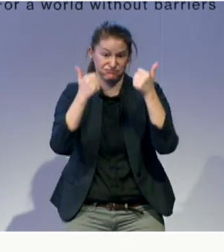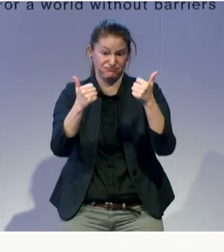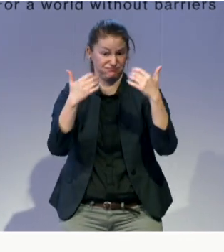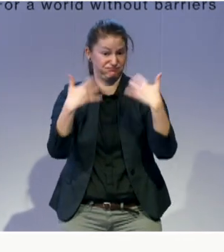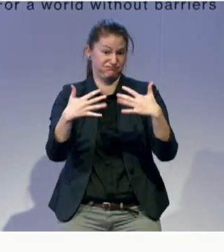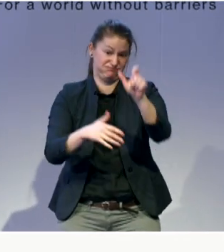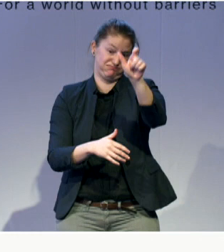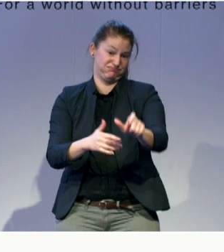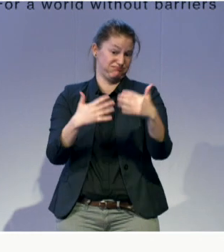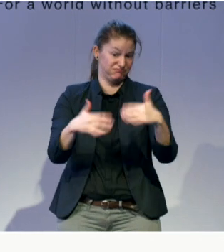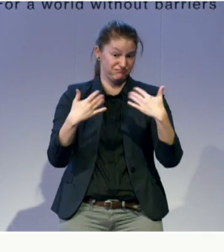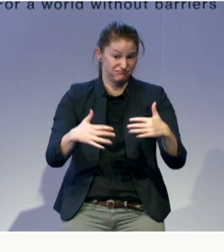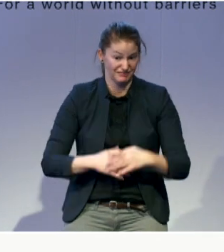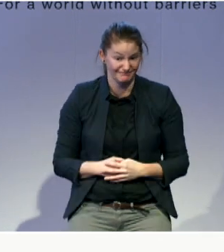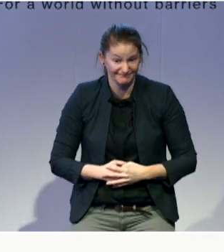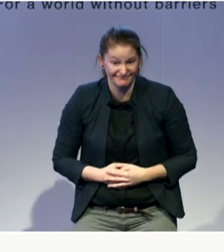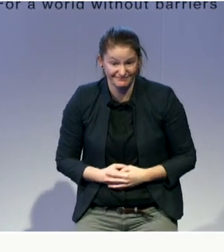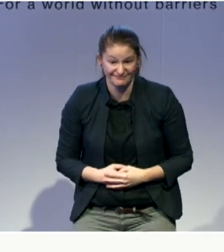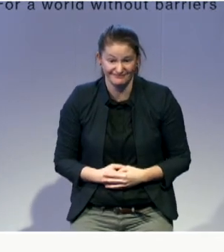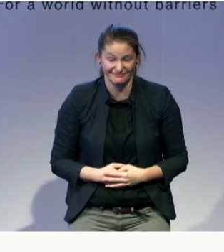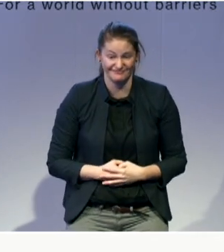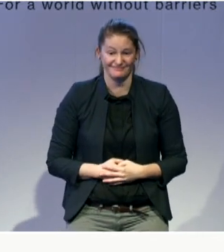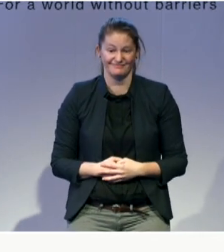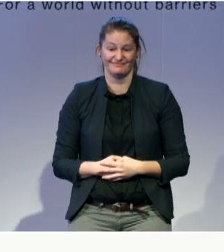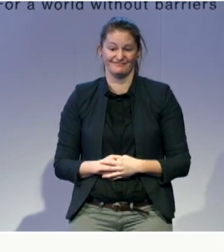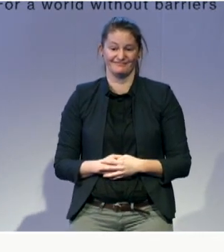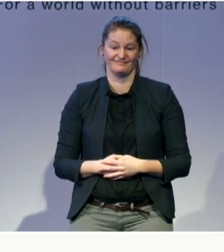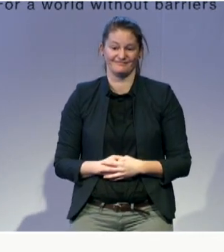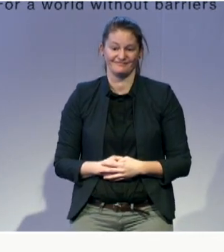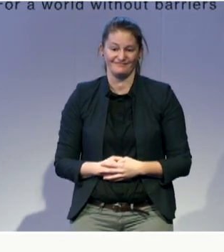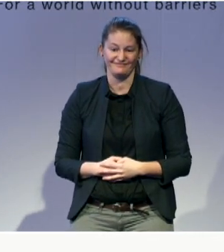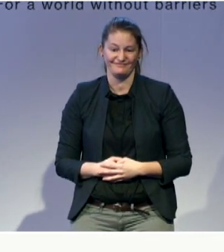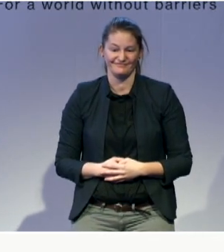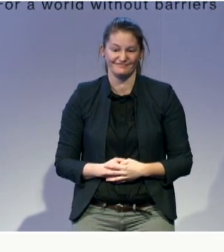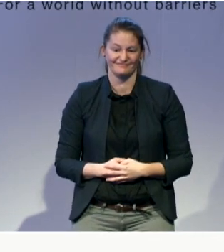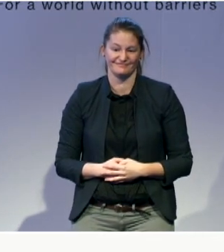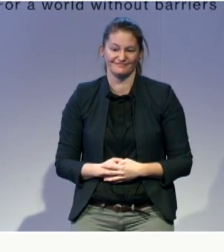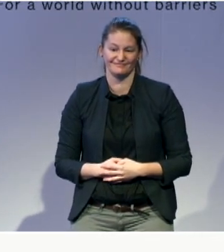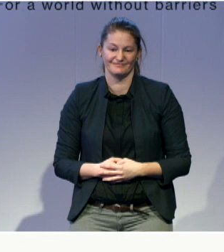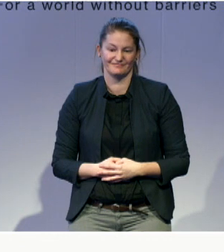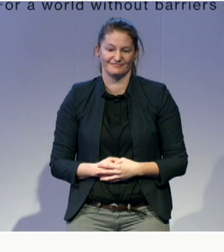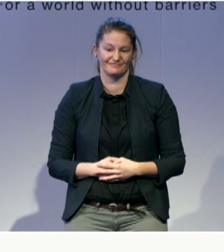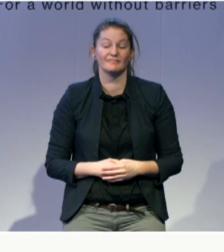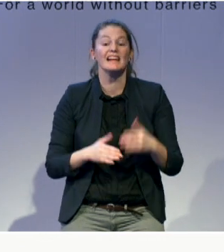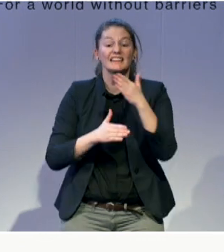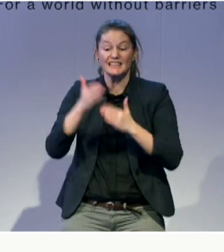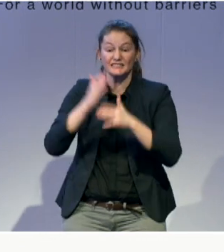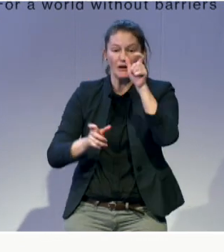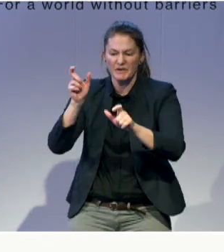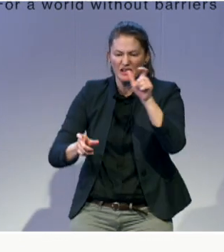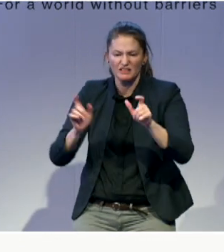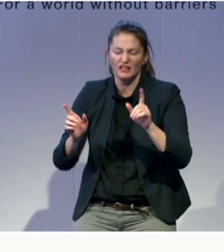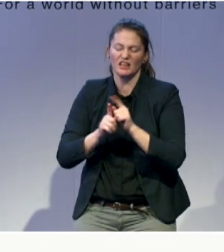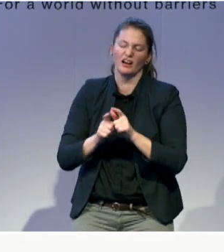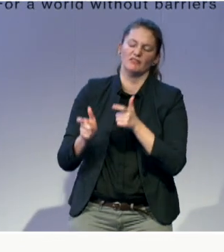the disability in politics. It will be the eventual destruction of us all.